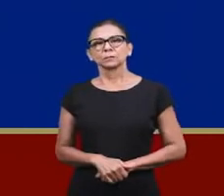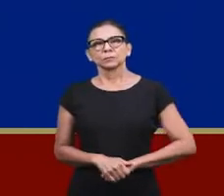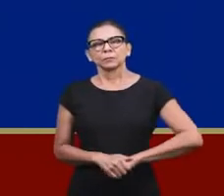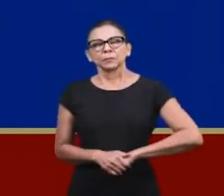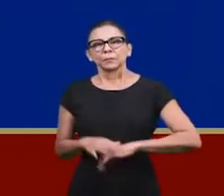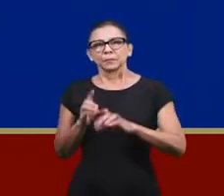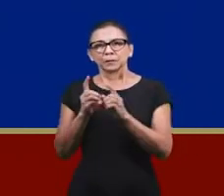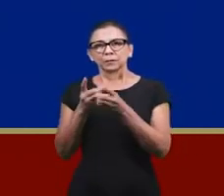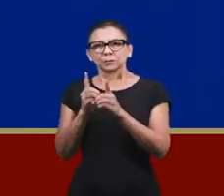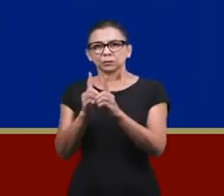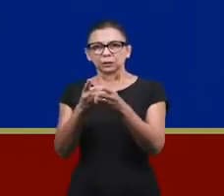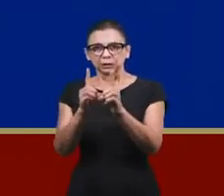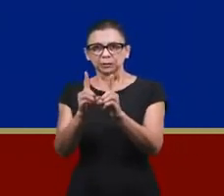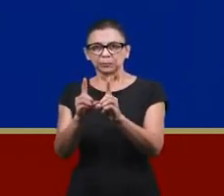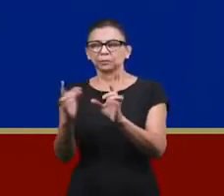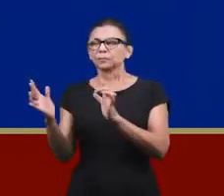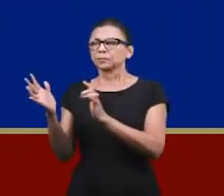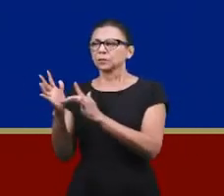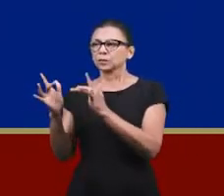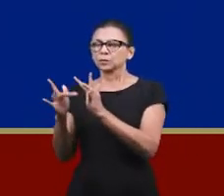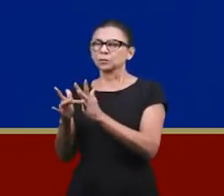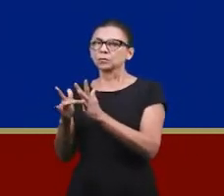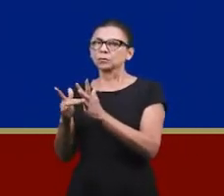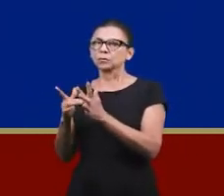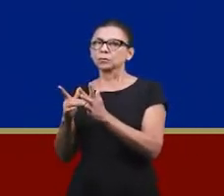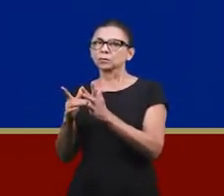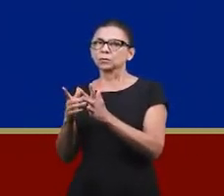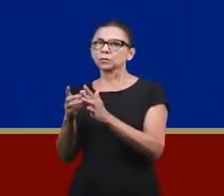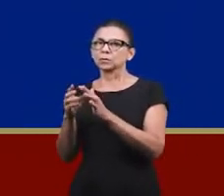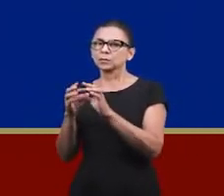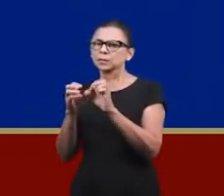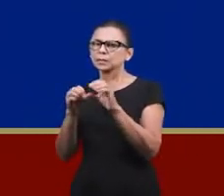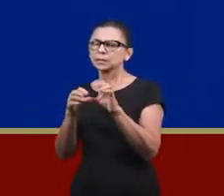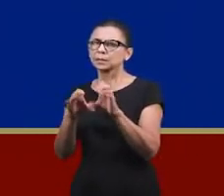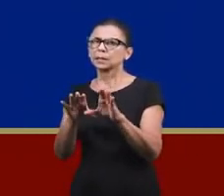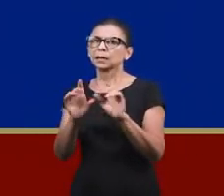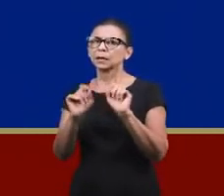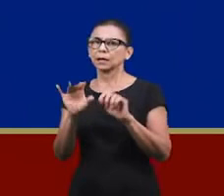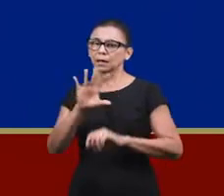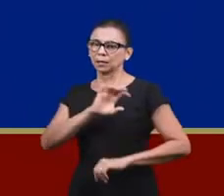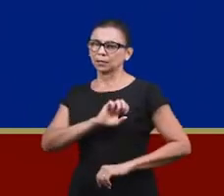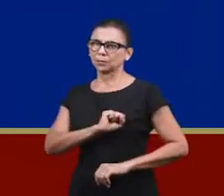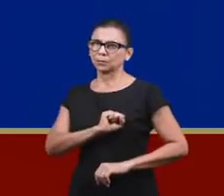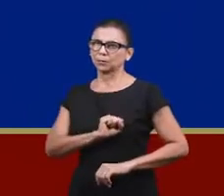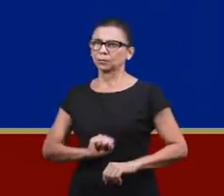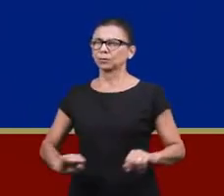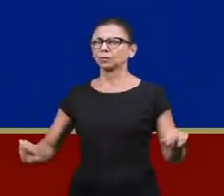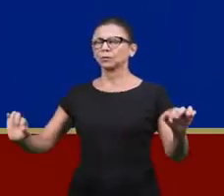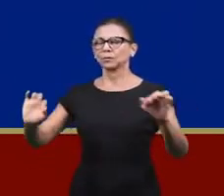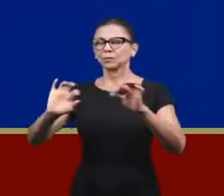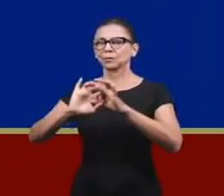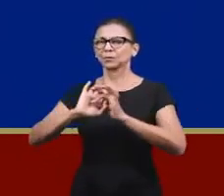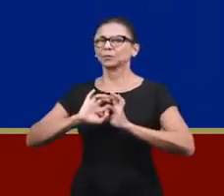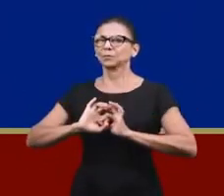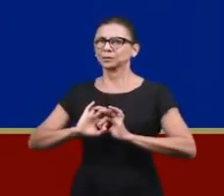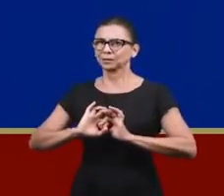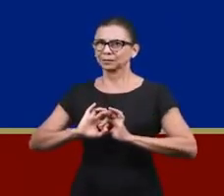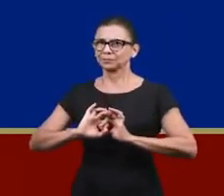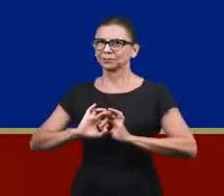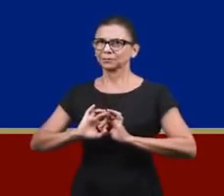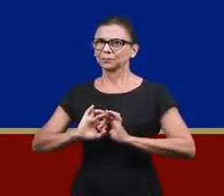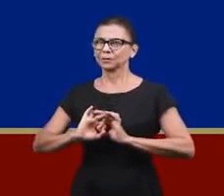to teach the disciples about love and communion. For as we